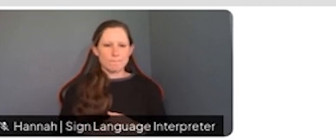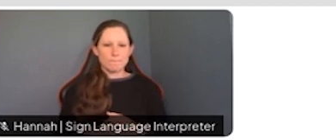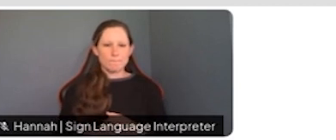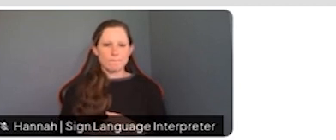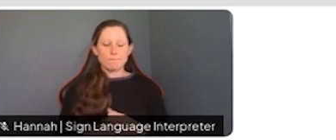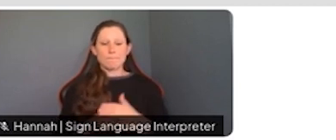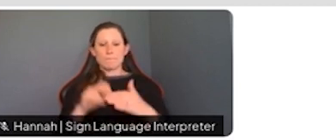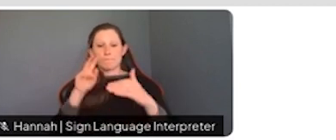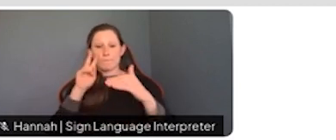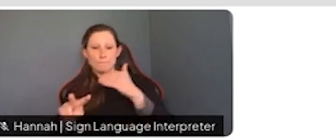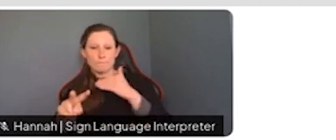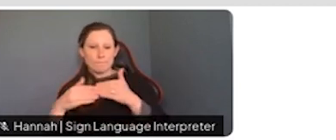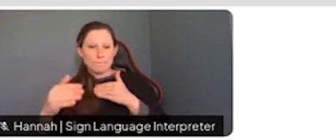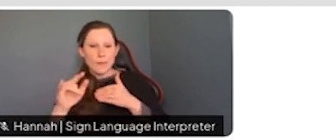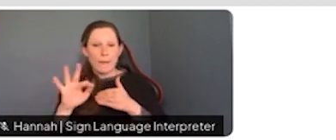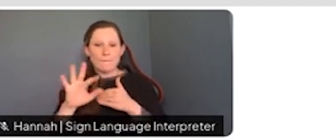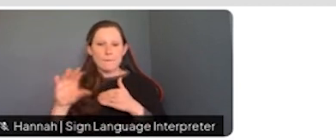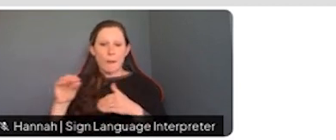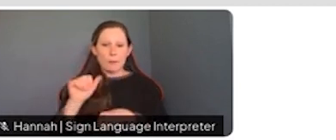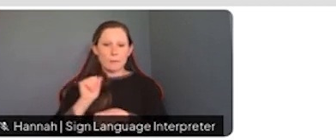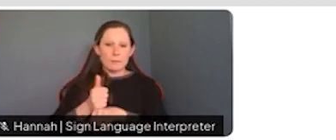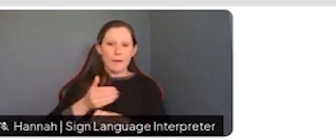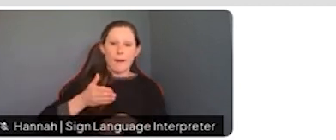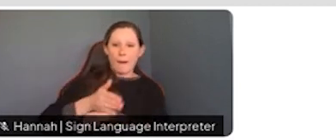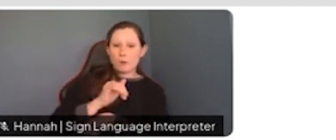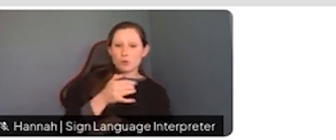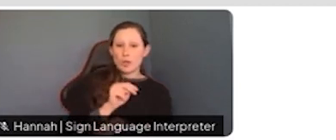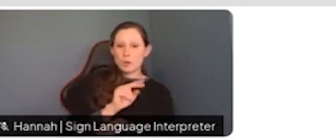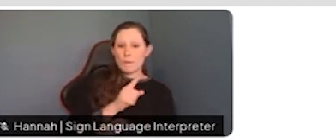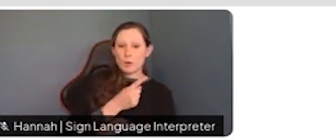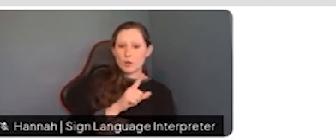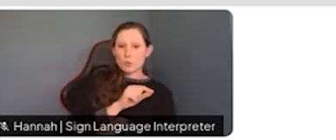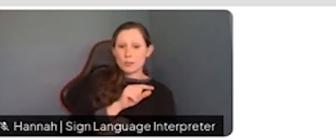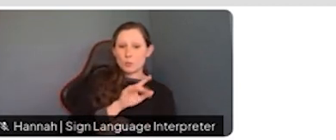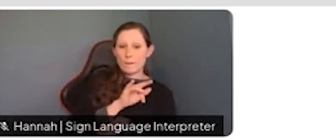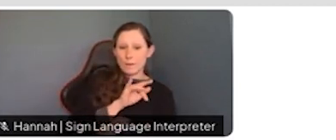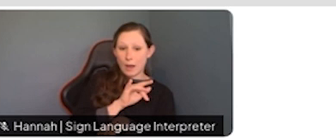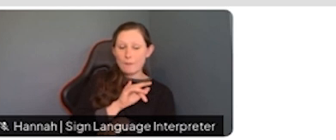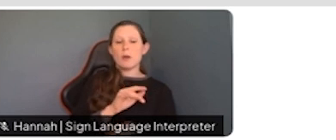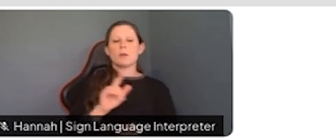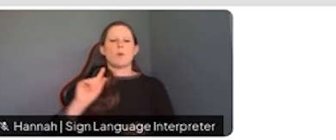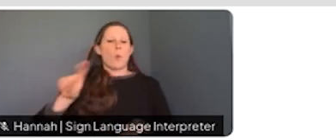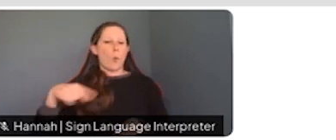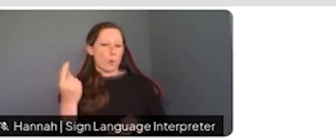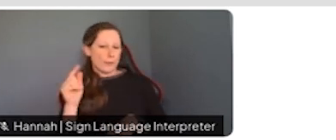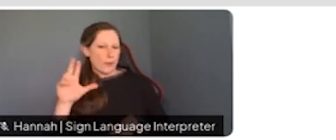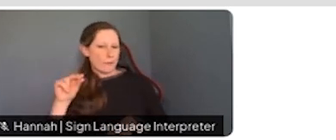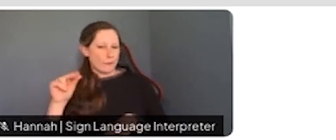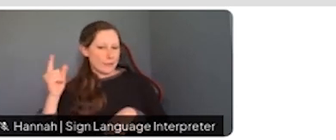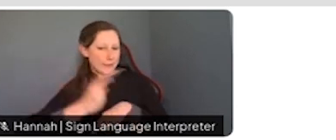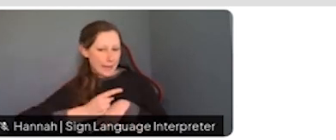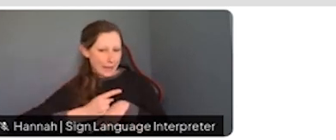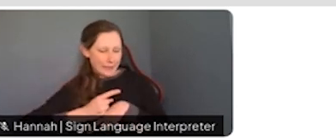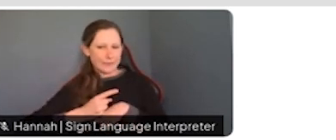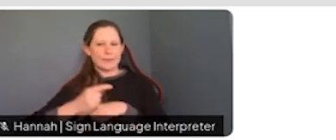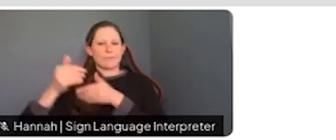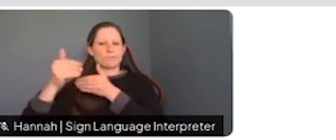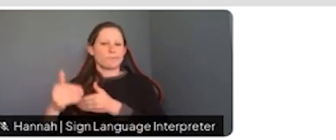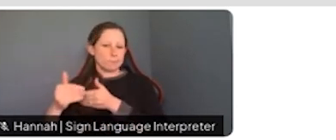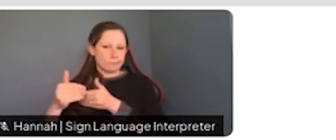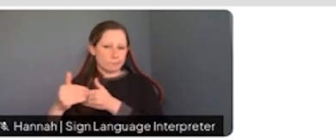companies that form after January 1st of 2025 will only have 30 days to make their initial